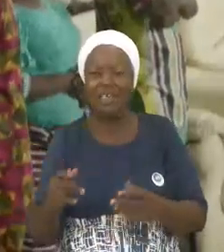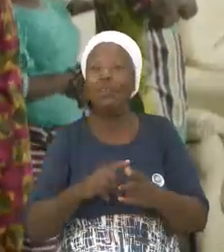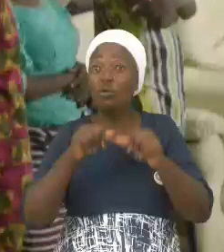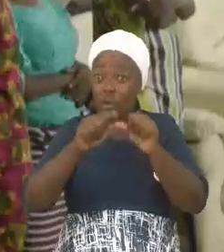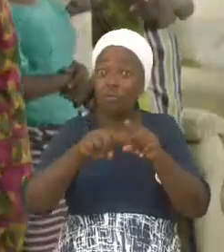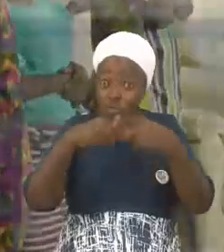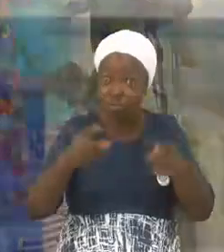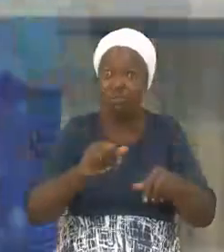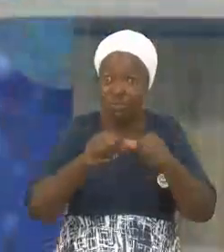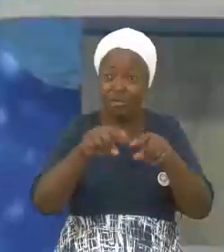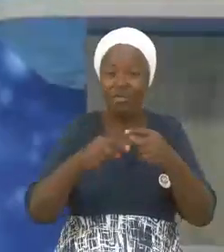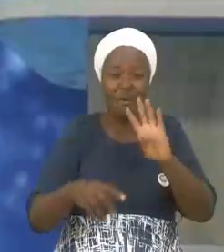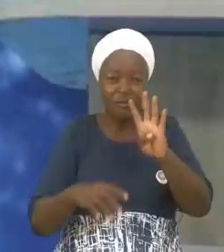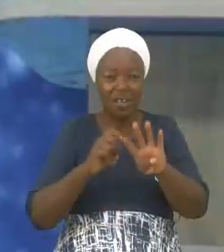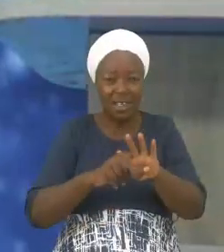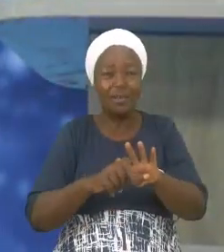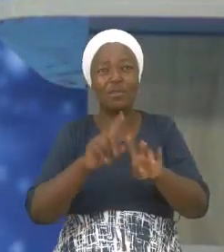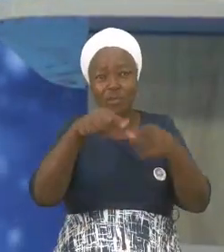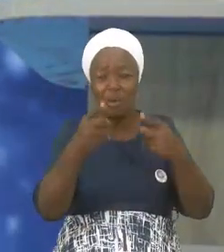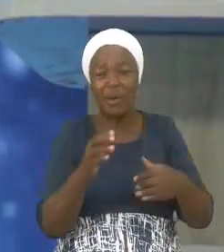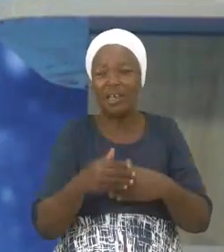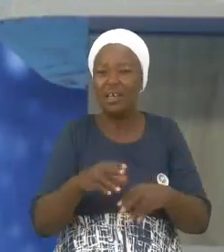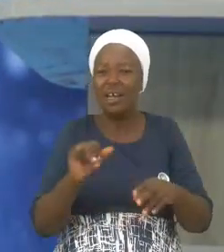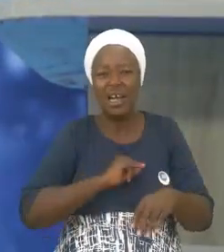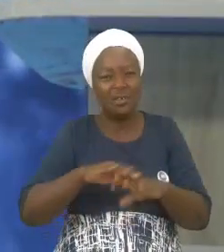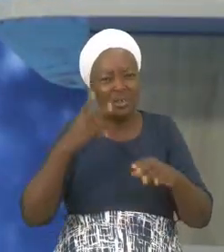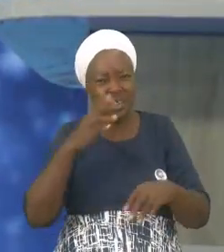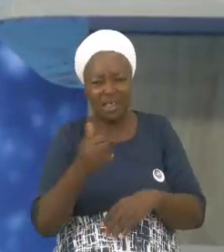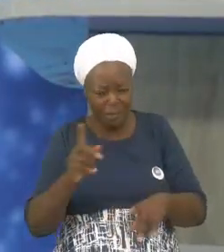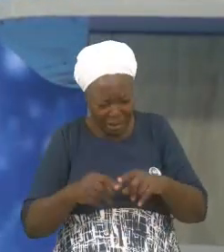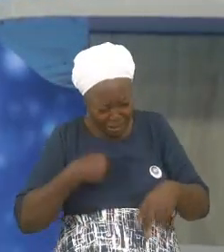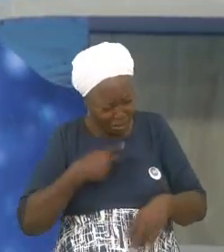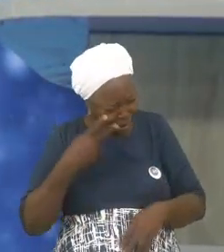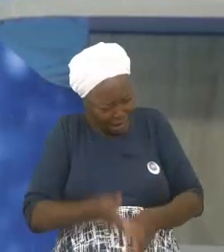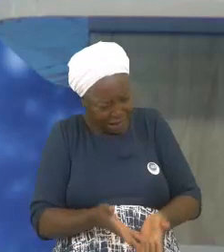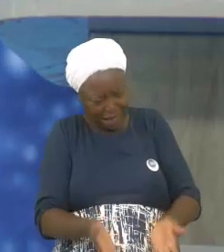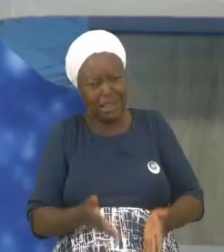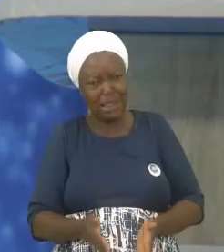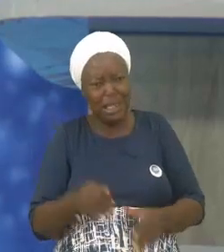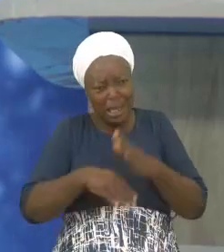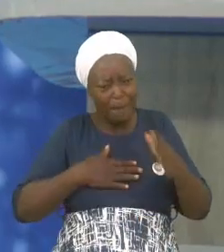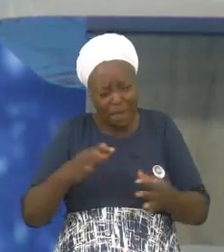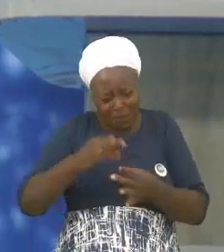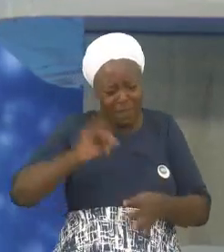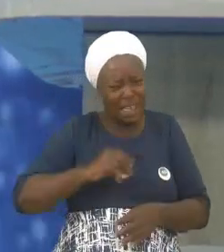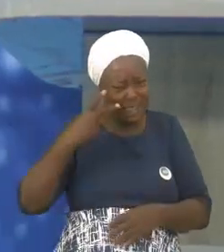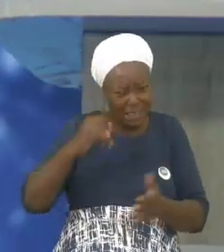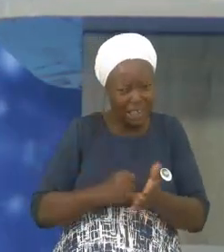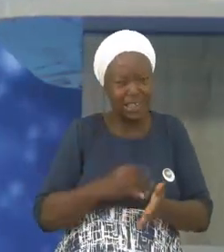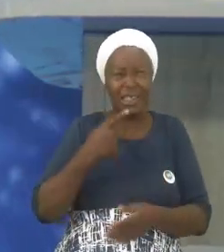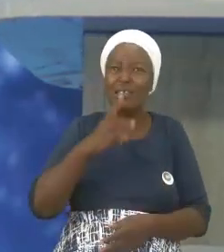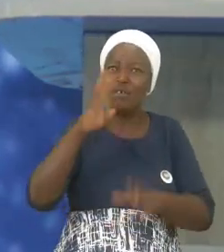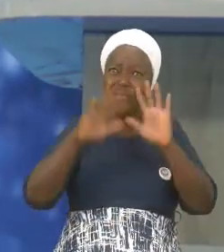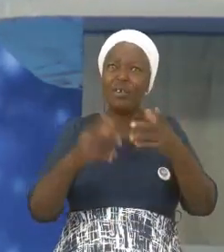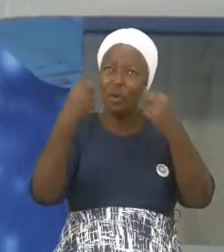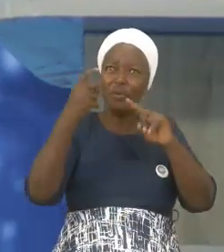up. I see nothing. No, I see it here in my spirit. The rain coming